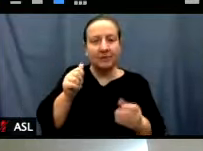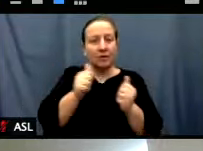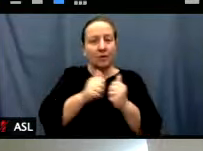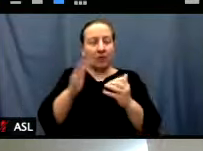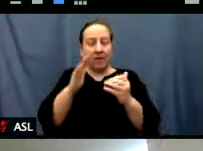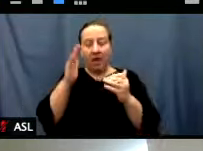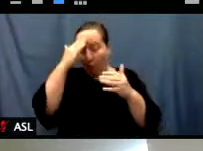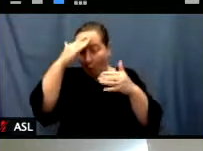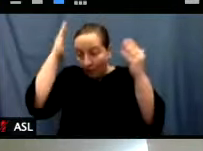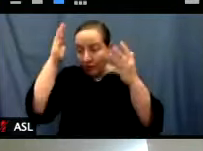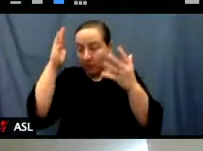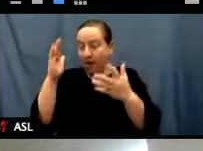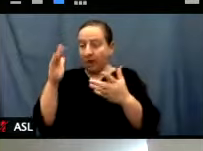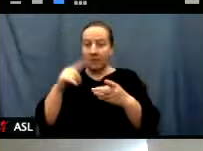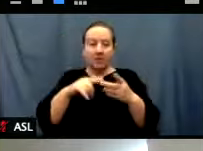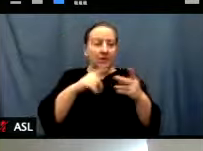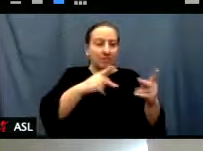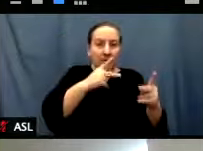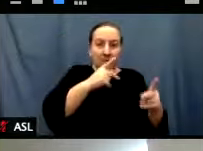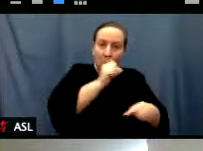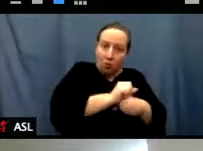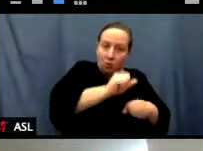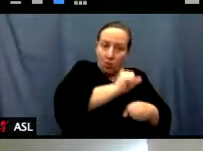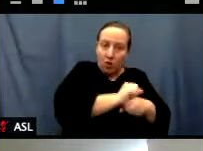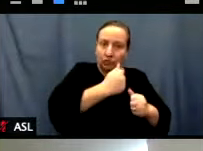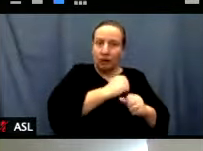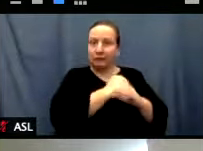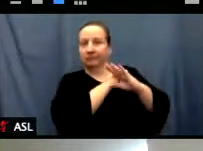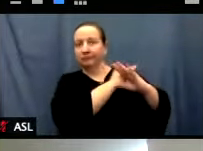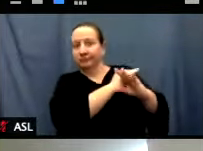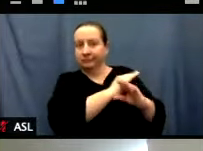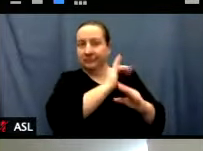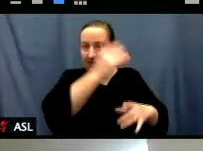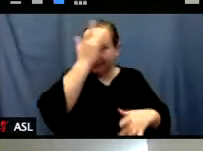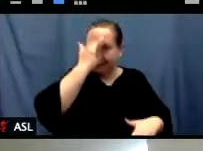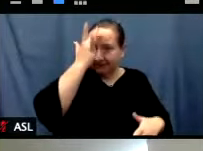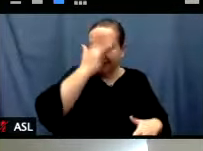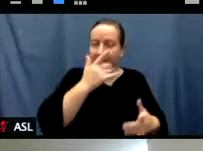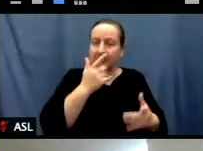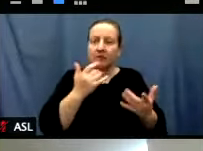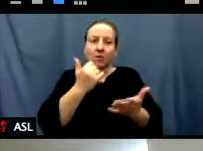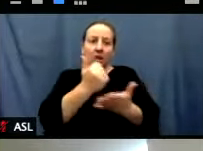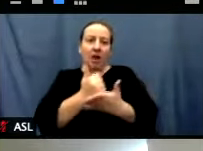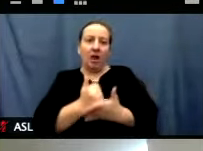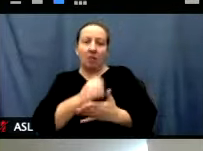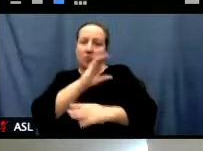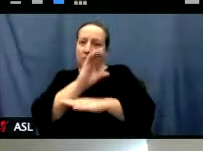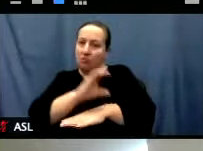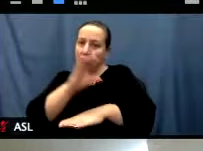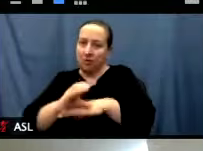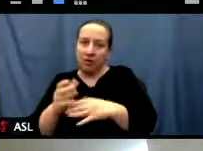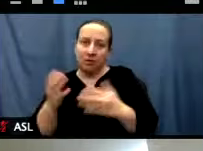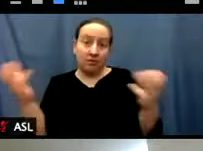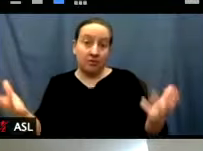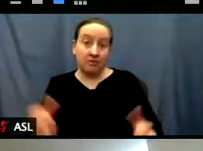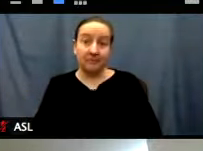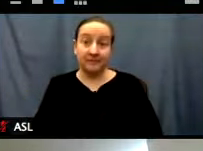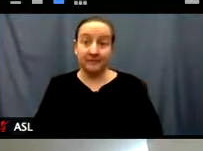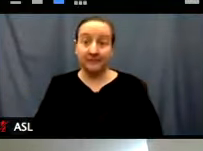health workers, our public health agencies, and other health workers. It's a big win for Colorado. Next slide,